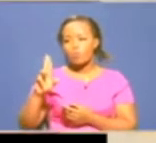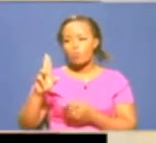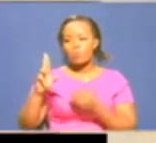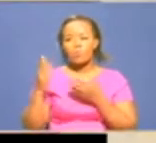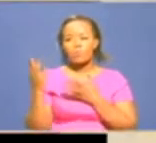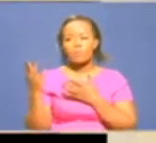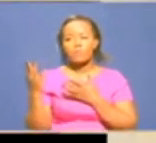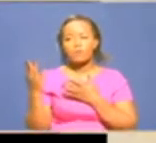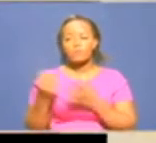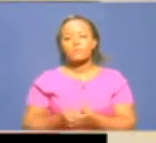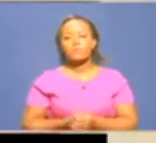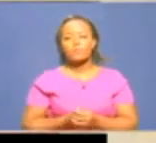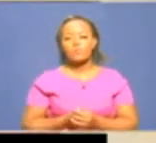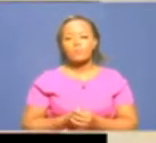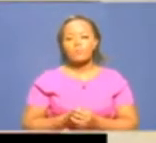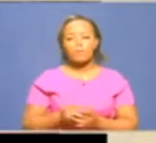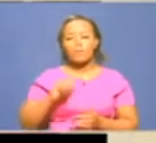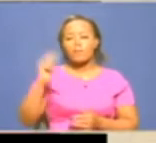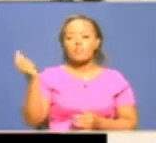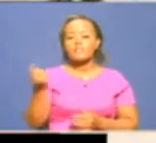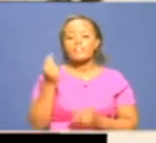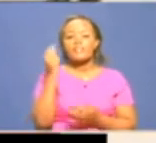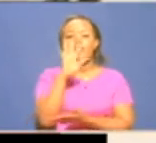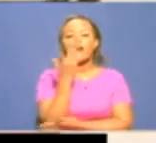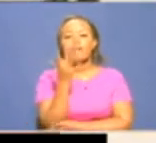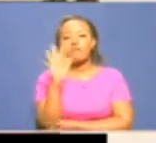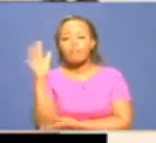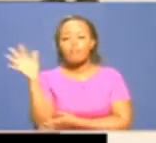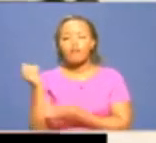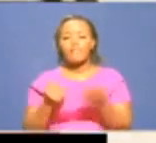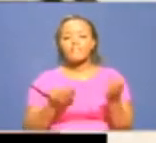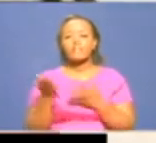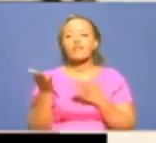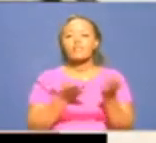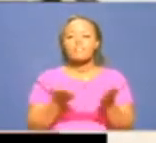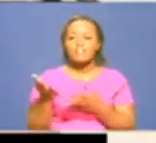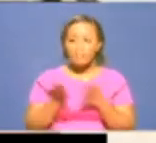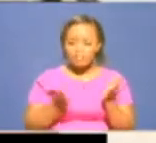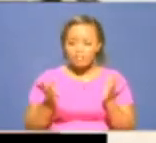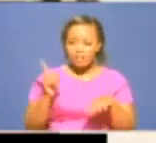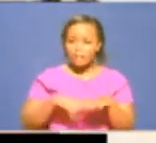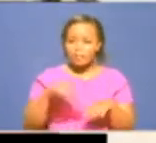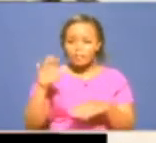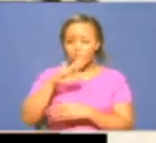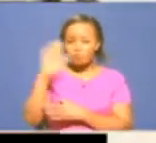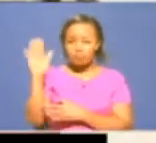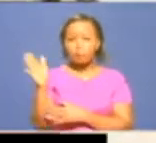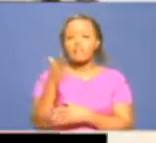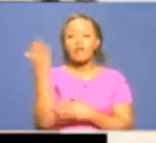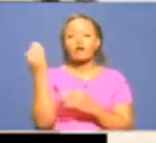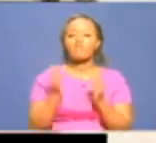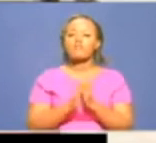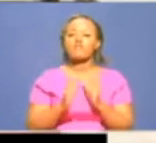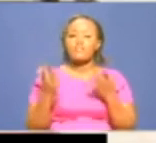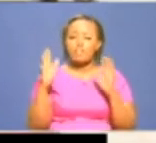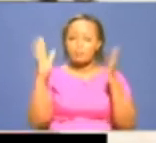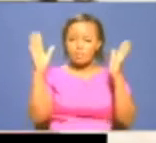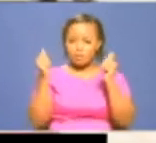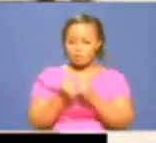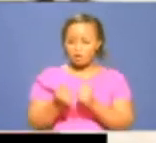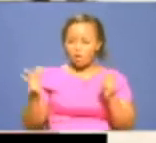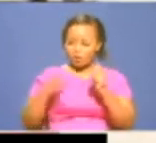Kenya Forest Service Chief Conservator of Forest Julius Kamau, during the flag of ceremony of 18 motor vehicles to